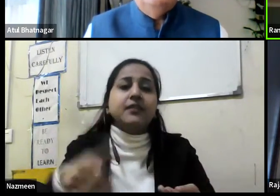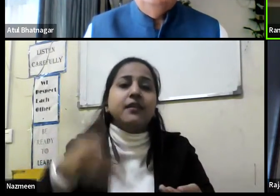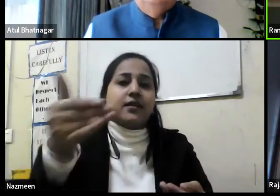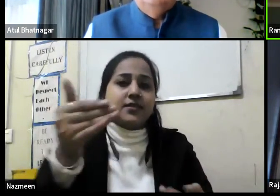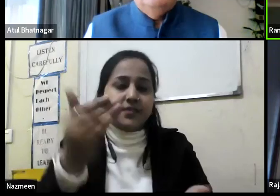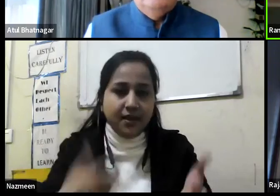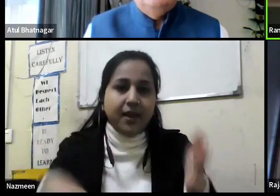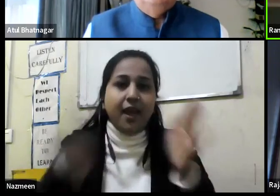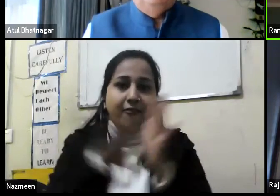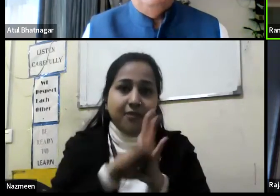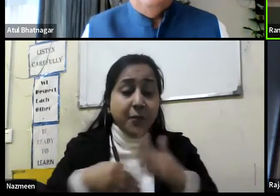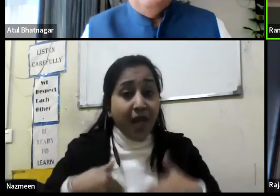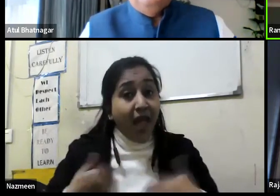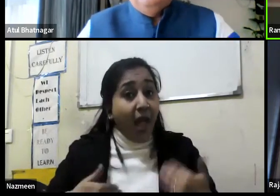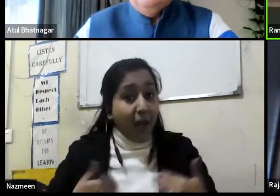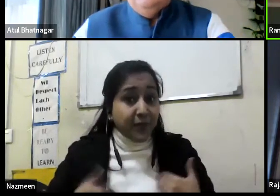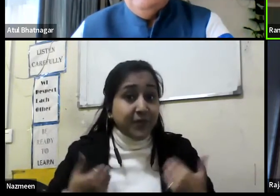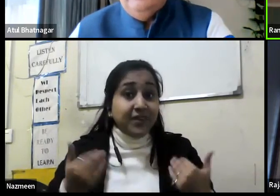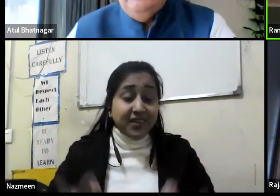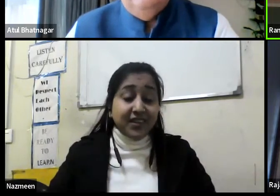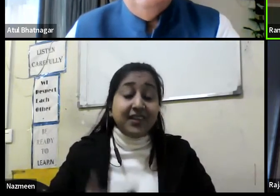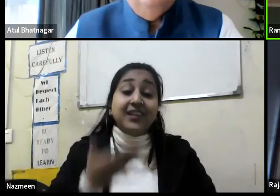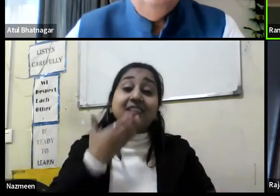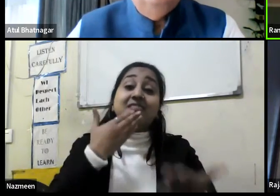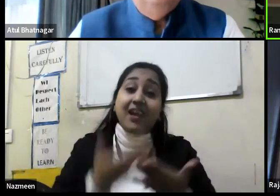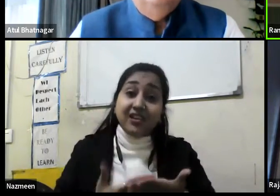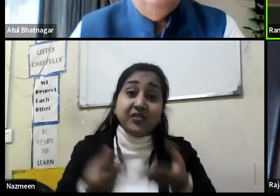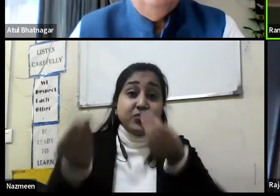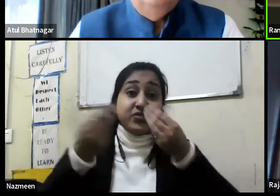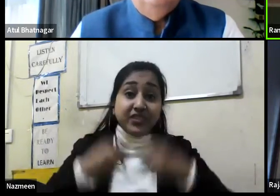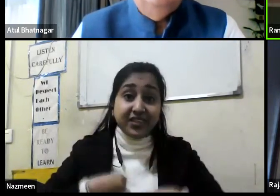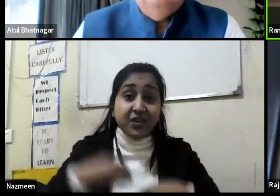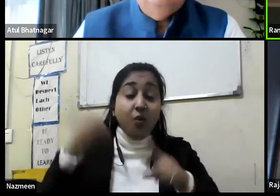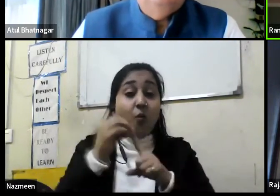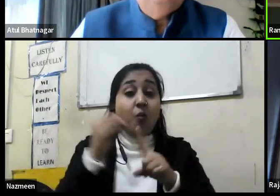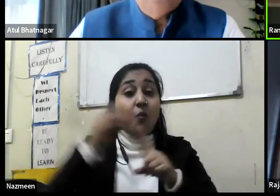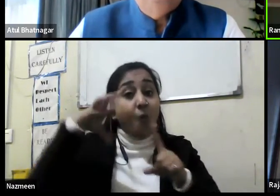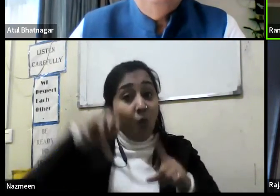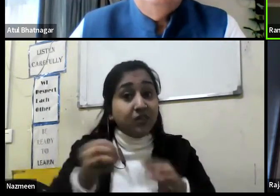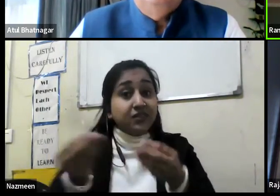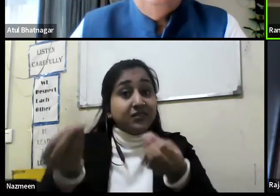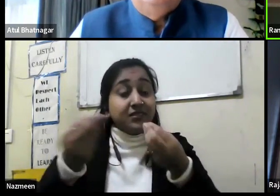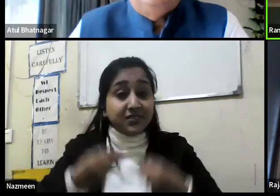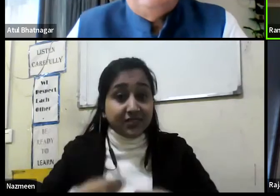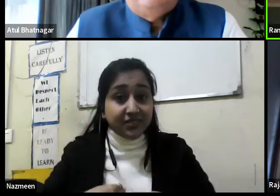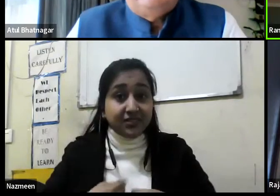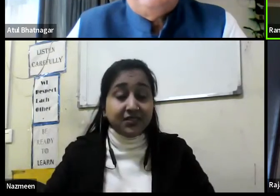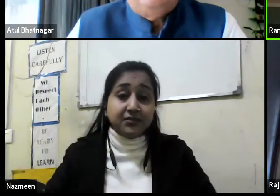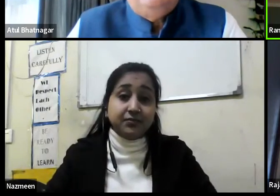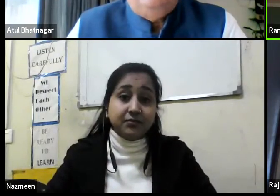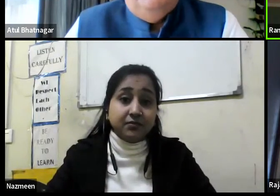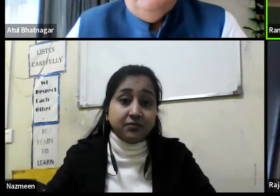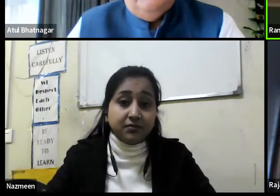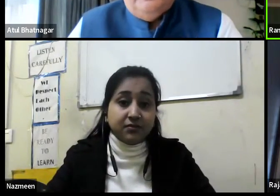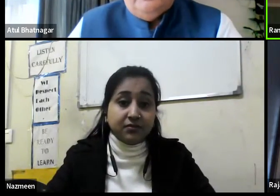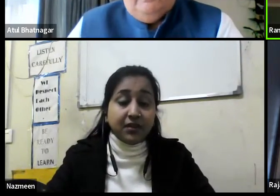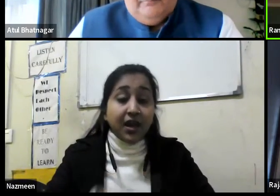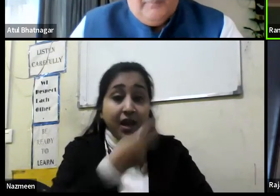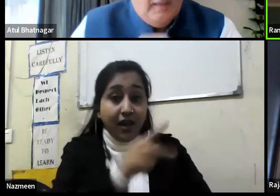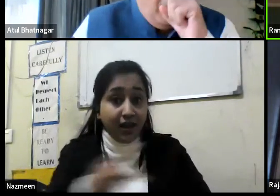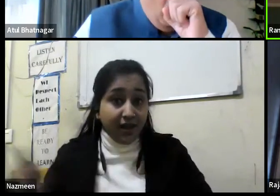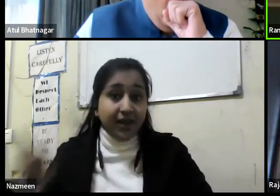very happy to do that. So thank you for giving me this opportunity, and I'm delighted to see all the panelists